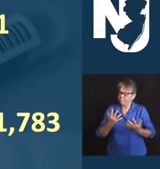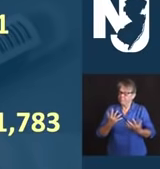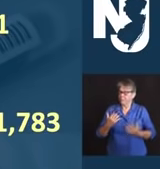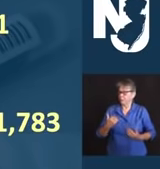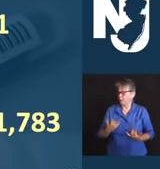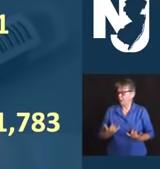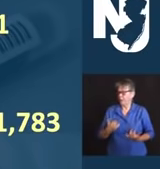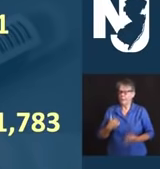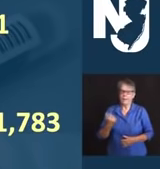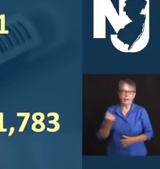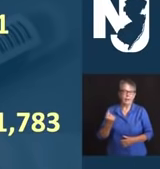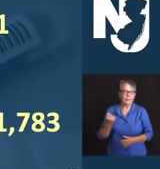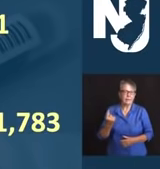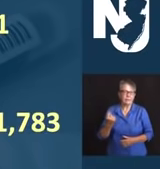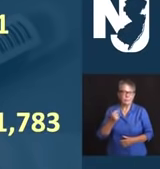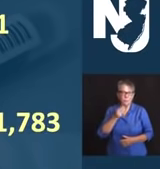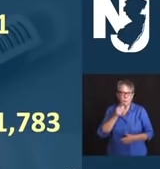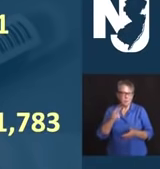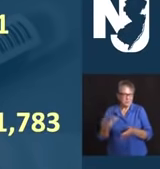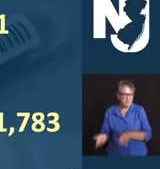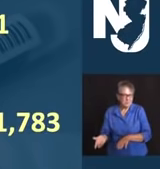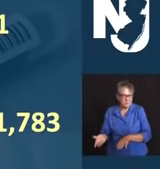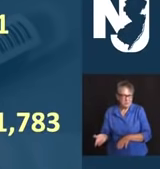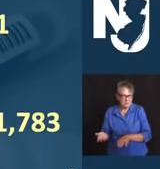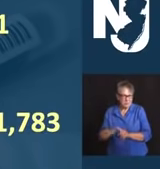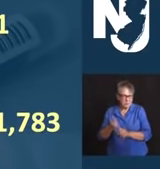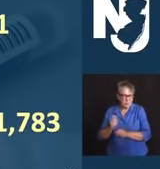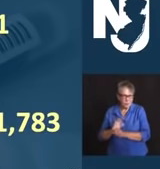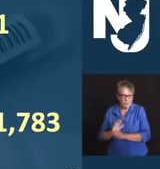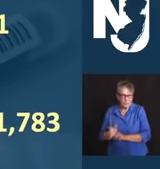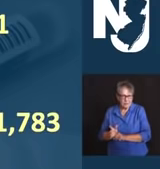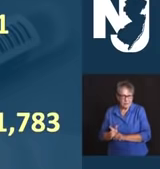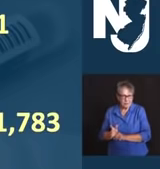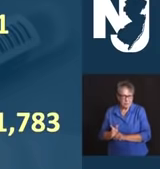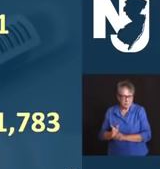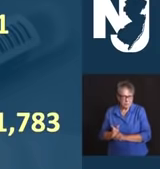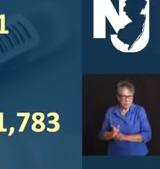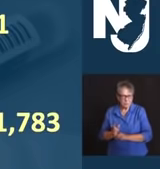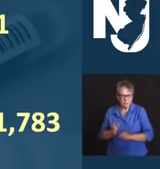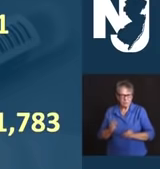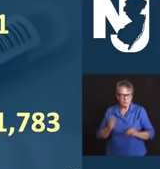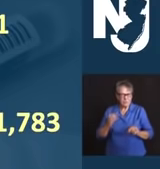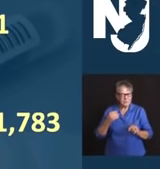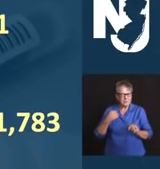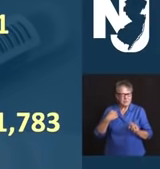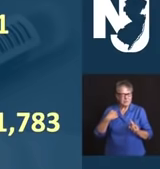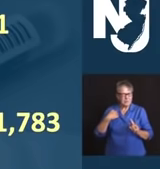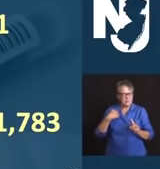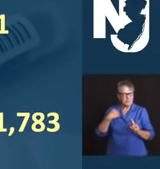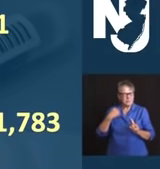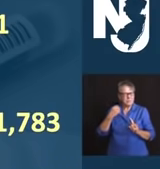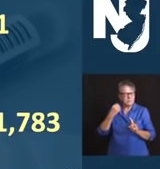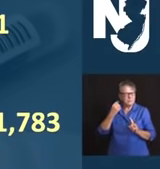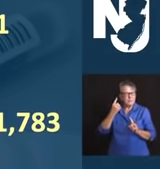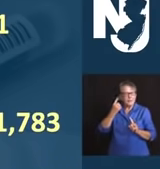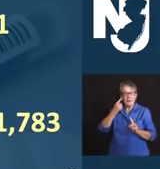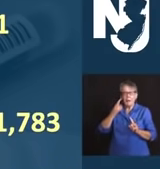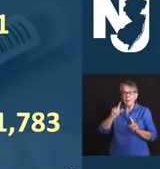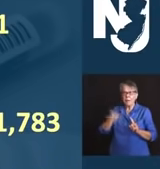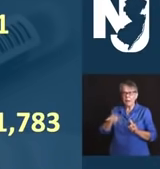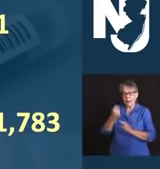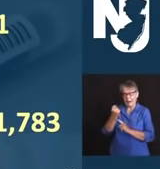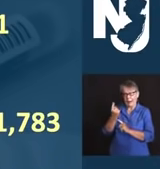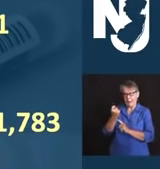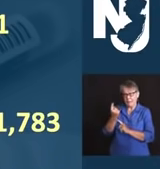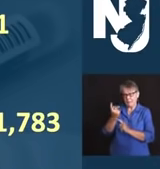related complications. By the way, all of those, Judy, I believe, from the past 5 days, bringing our statewide